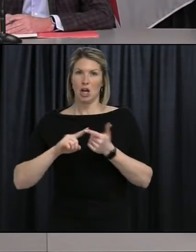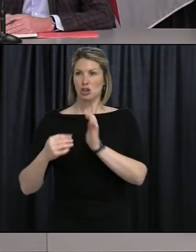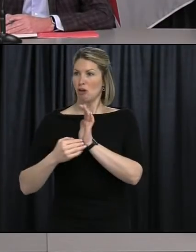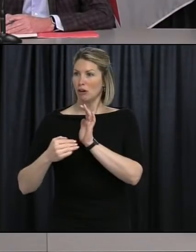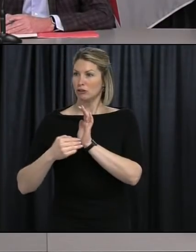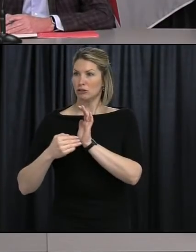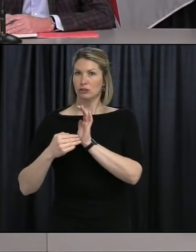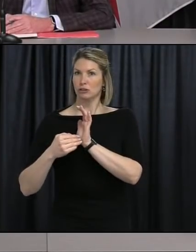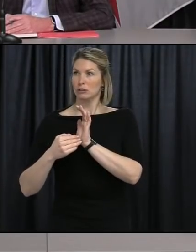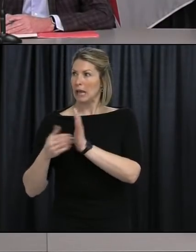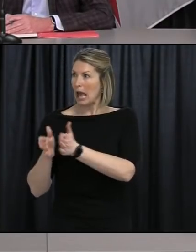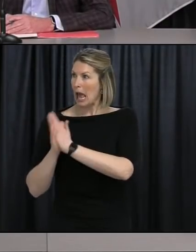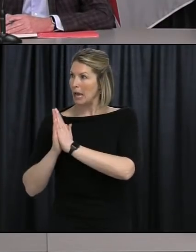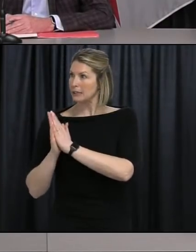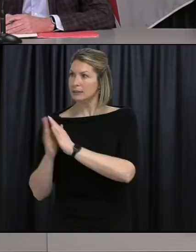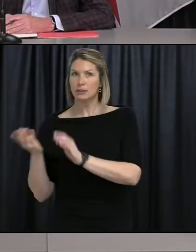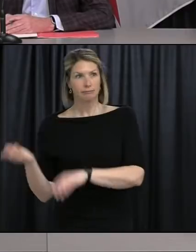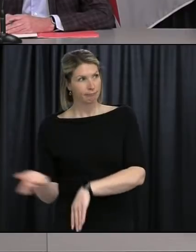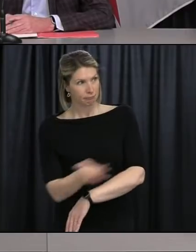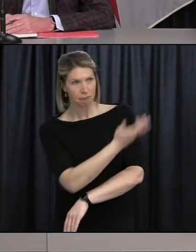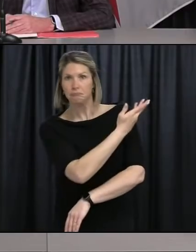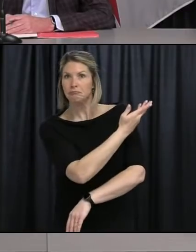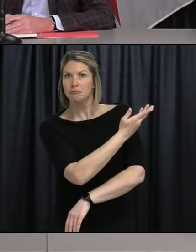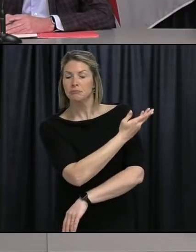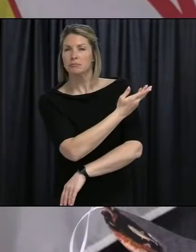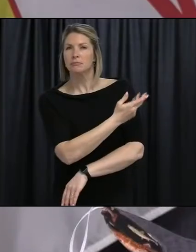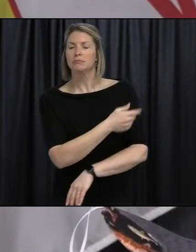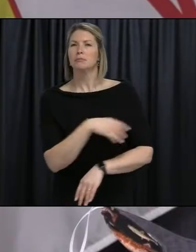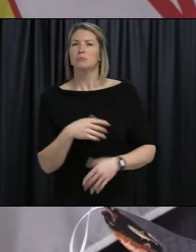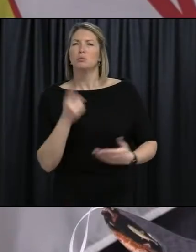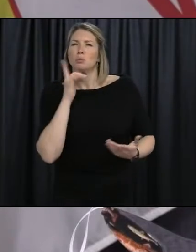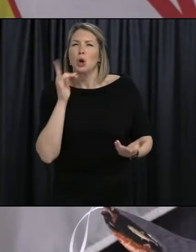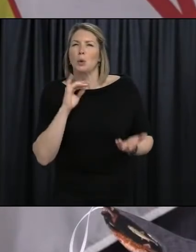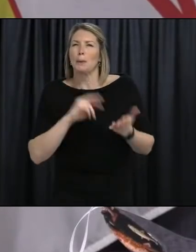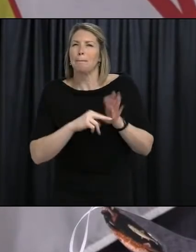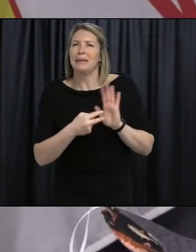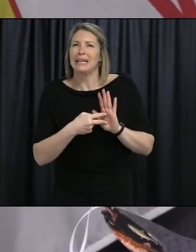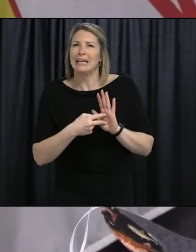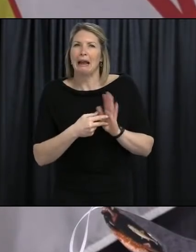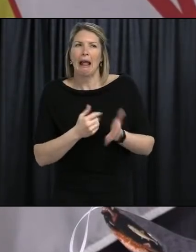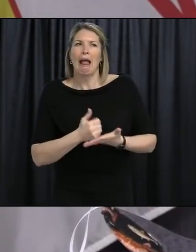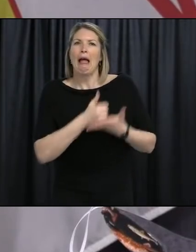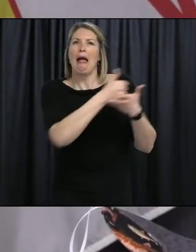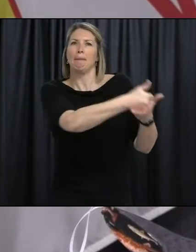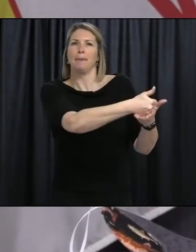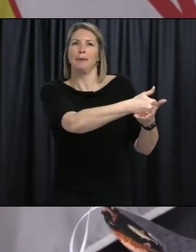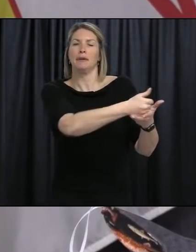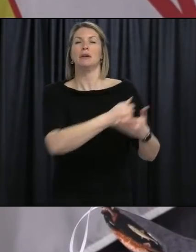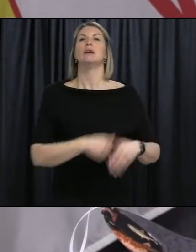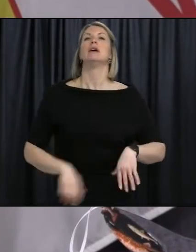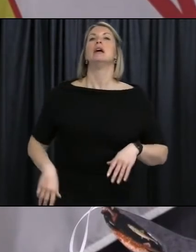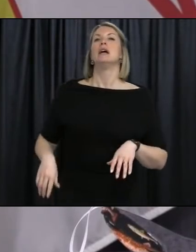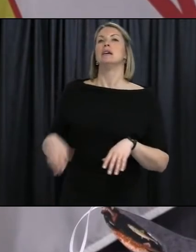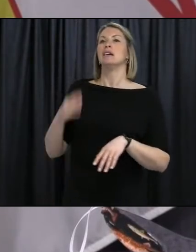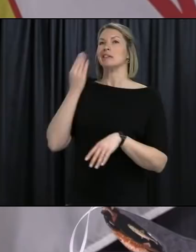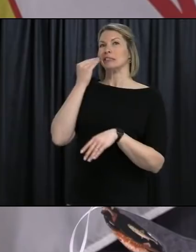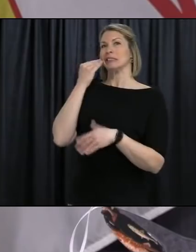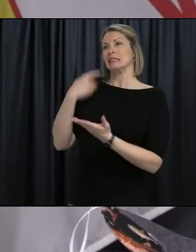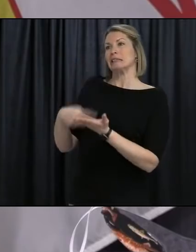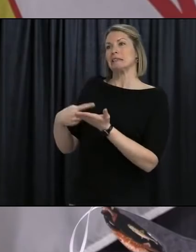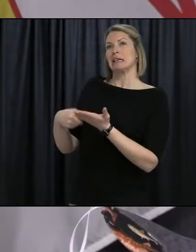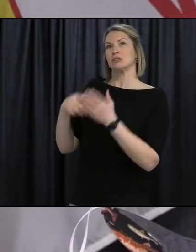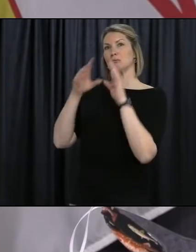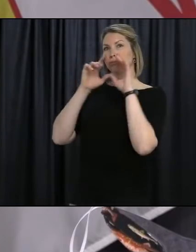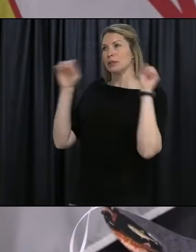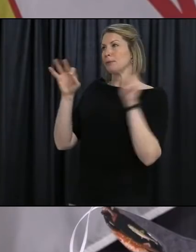Labrador? What does that help look like? Well, I just chatted with Premier Ford, and he's getting briefed this afternoon on what their needs